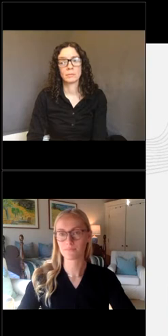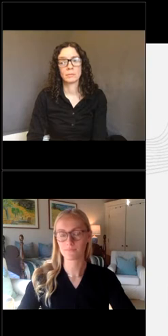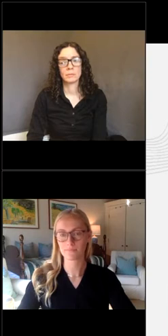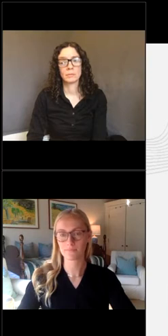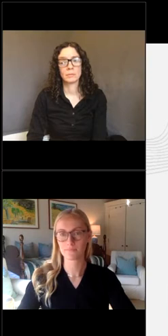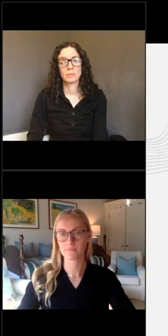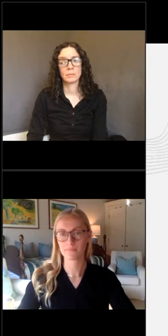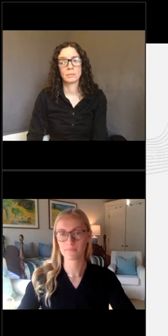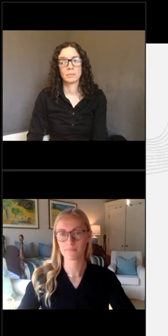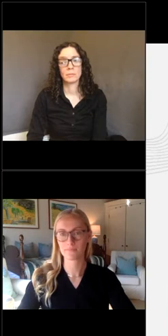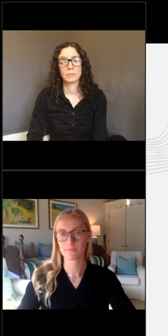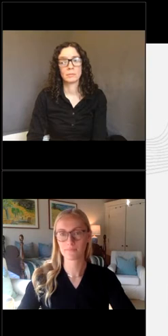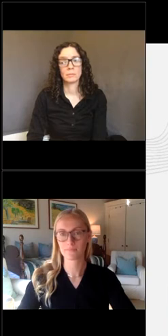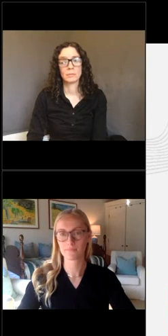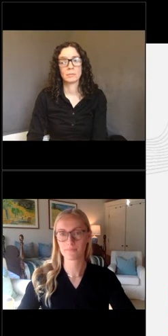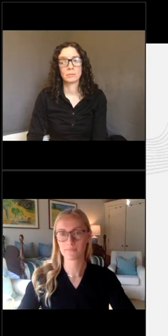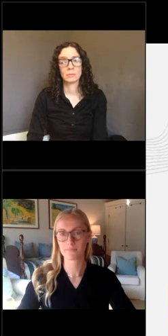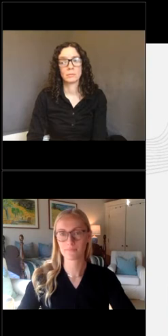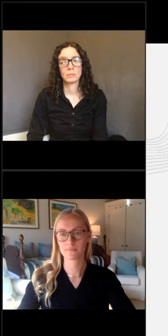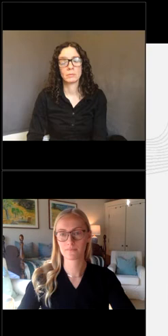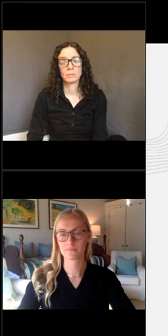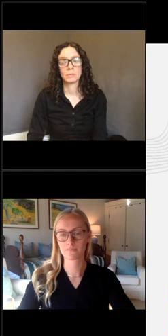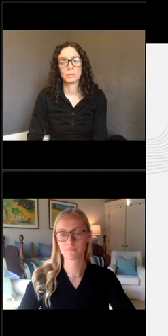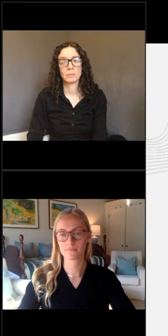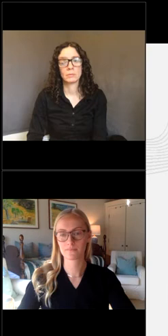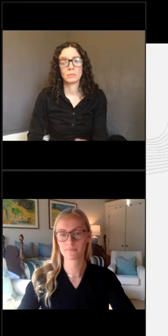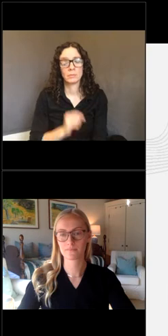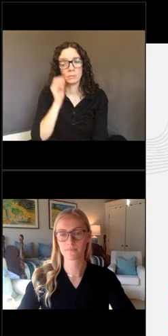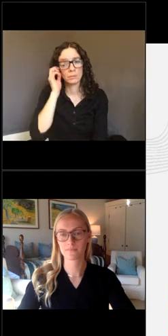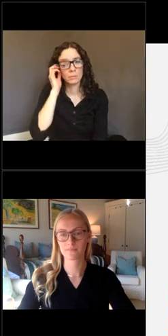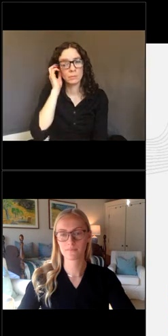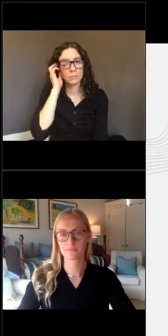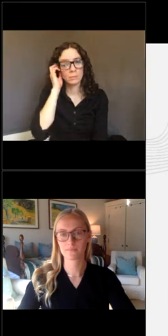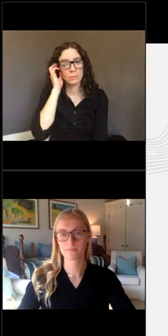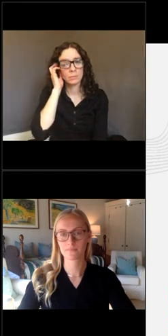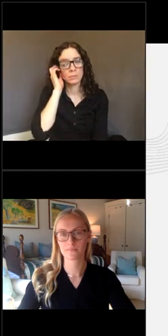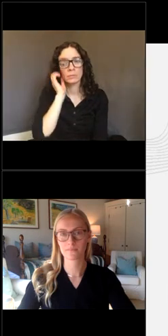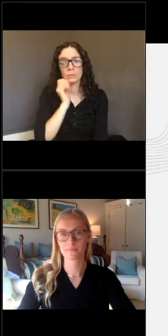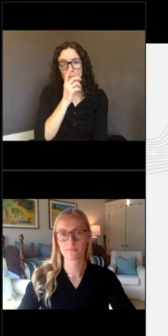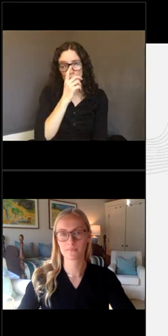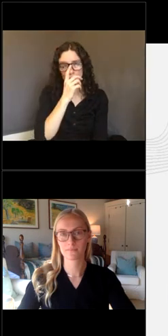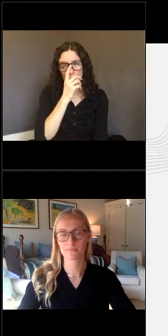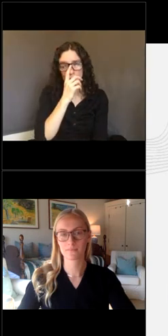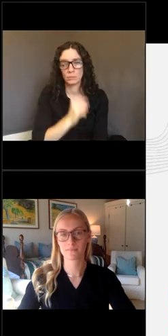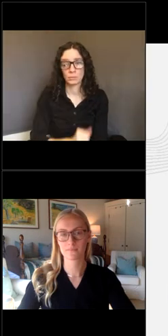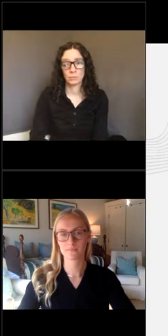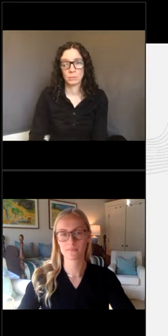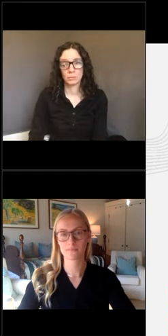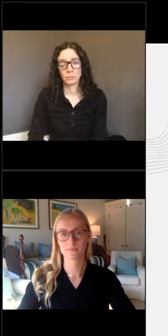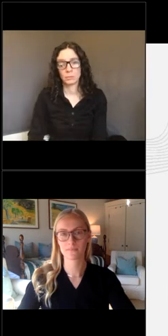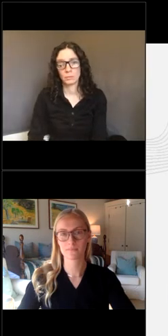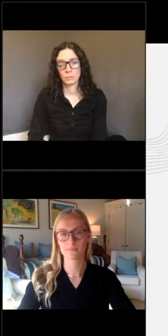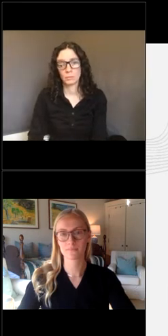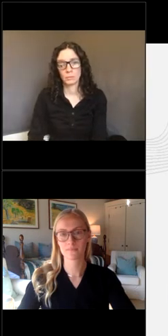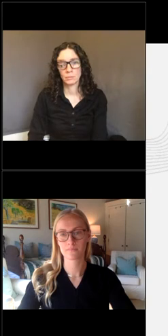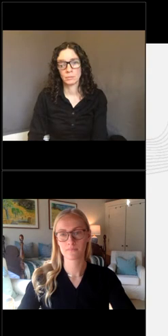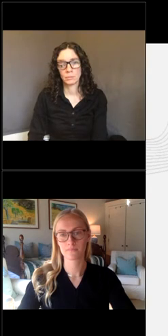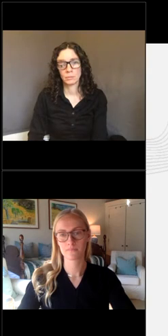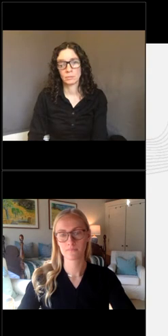And then on the bottom right, we have the areas that are already